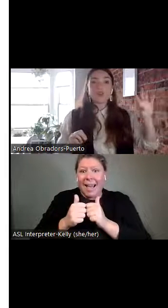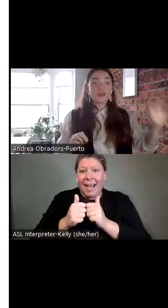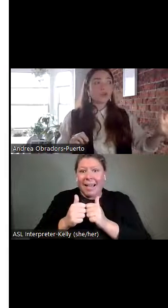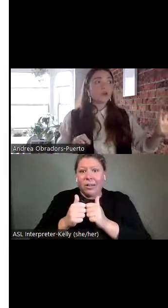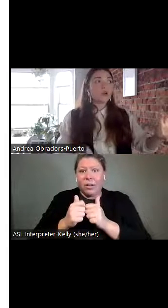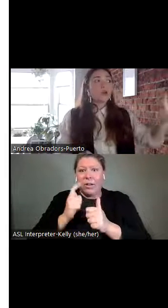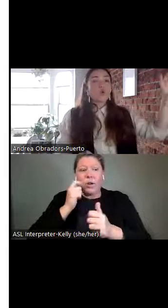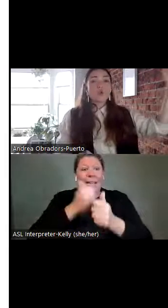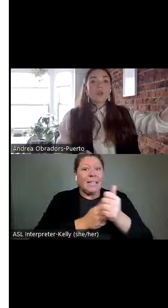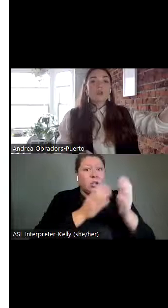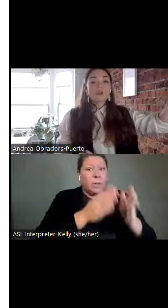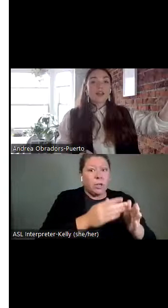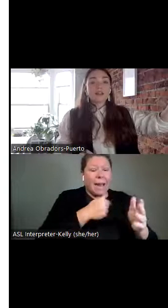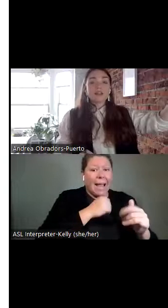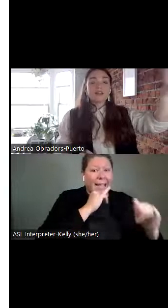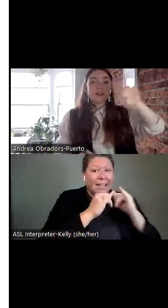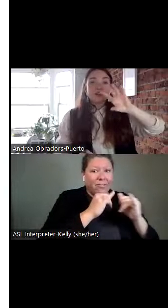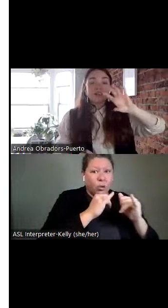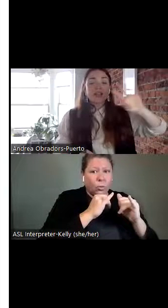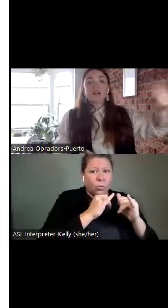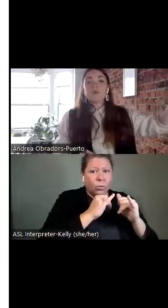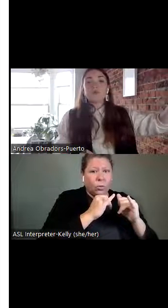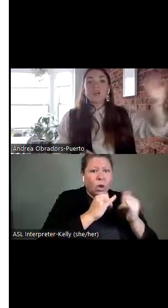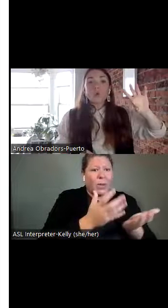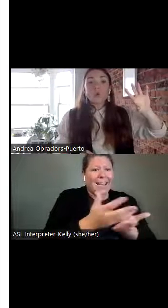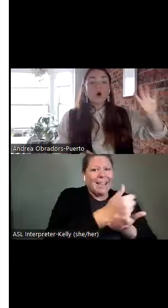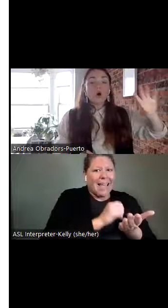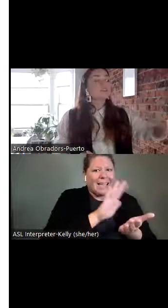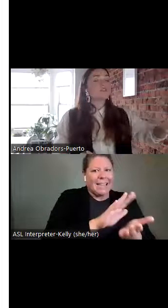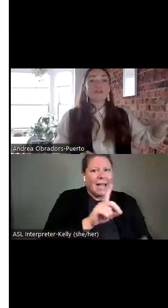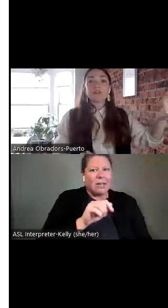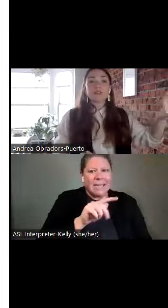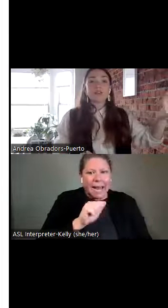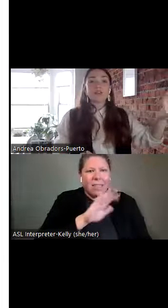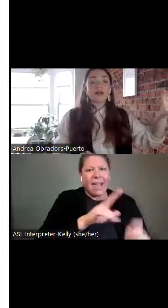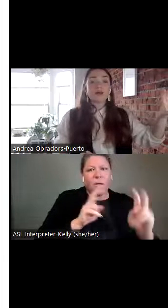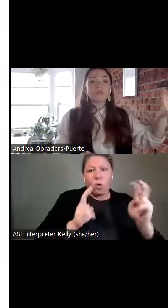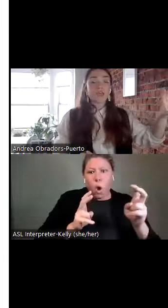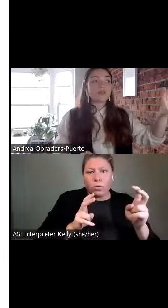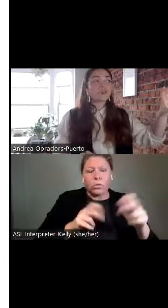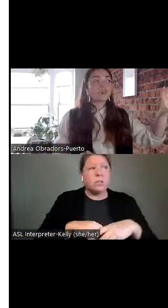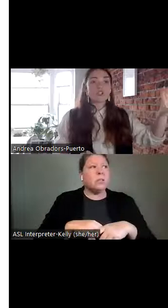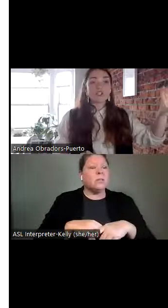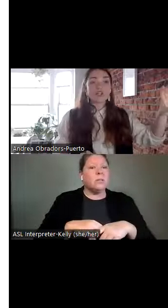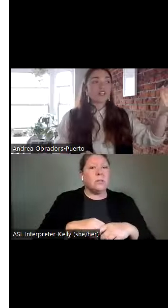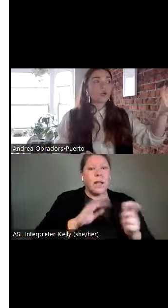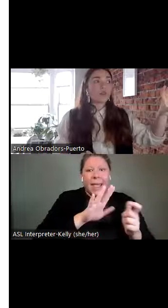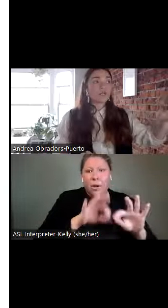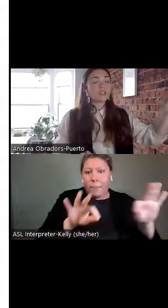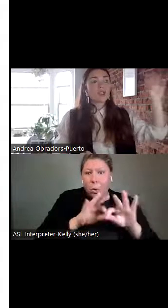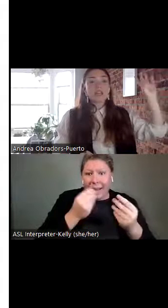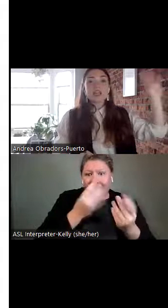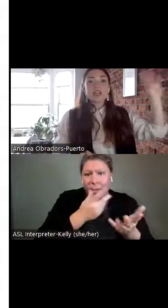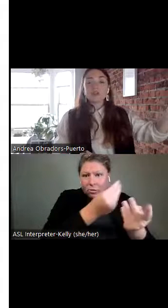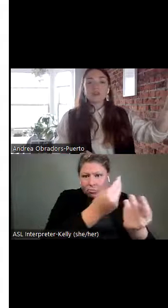we interviewed, we collected their data, their quotes, their relevant information that they share with